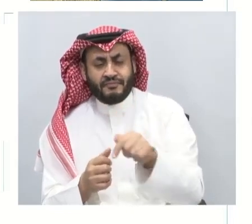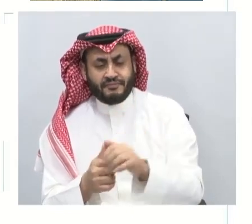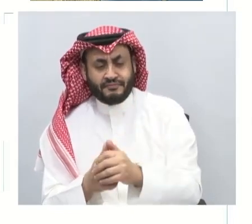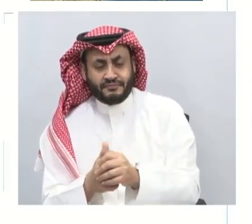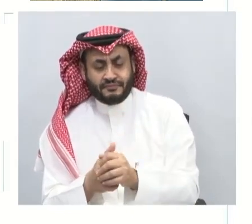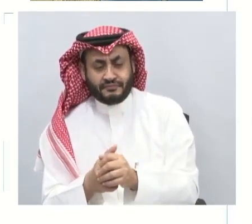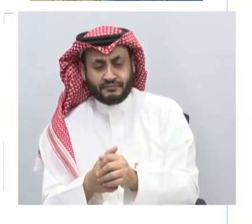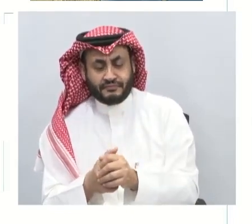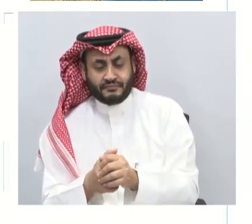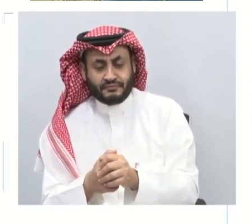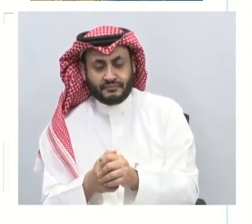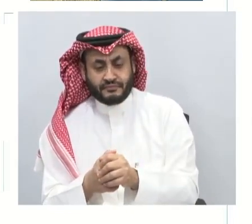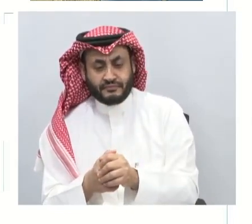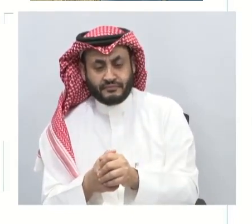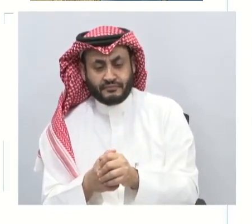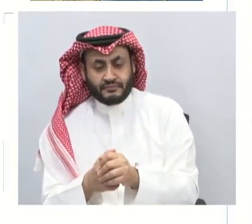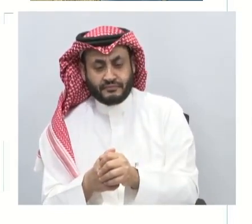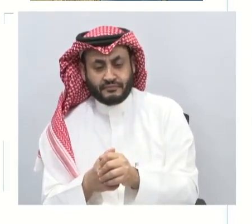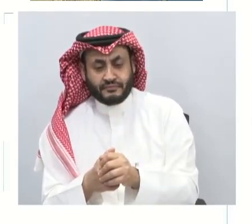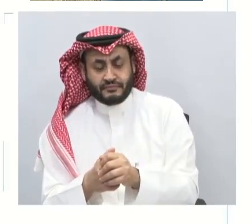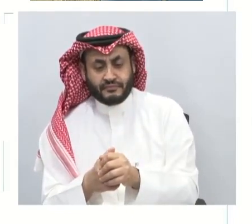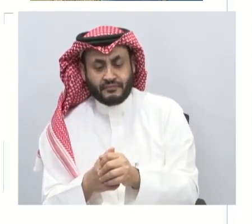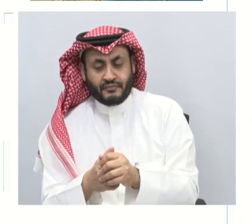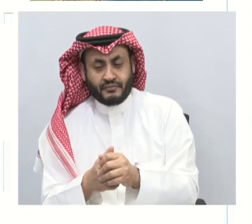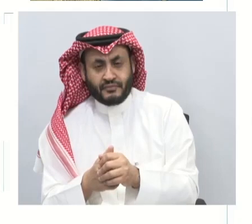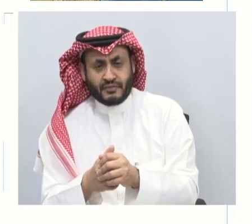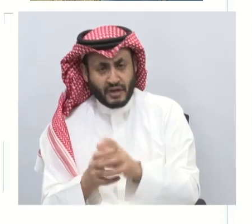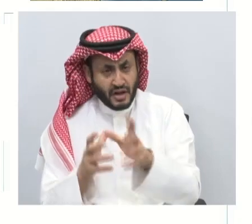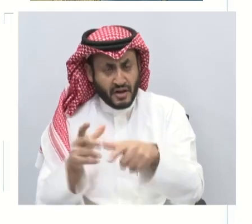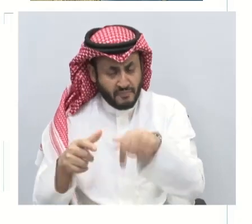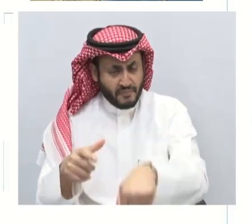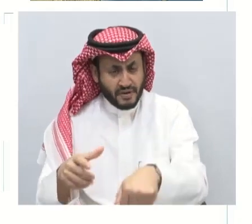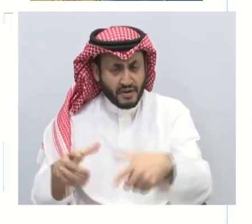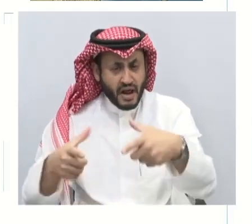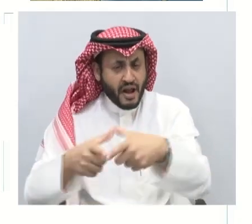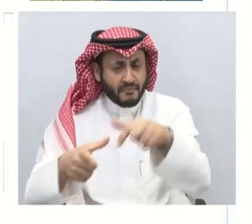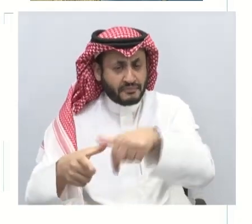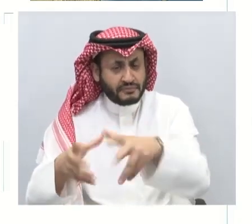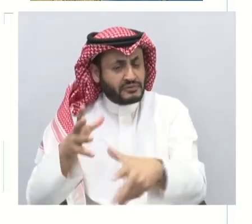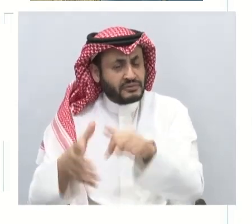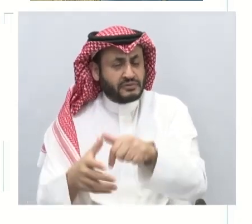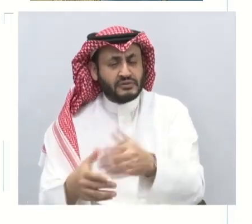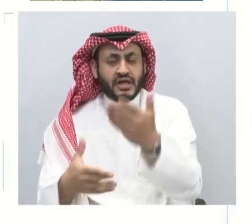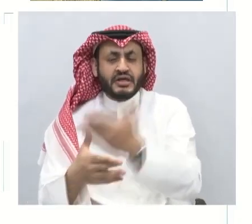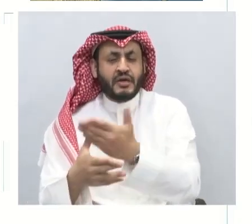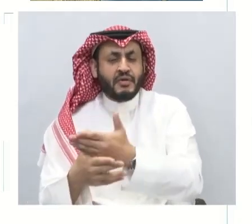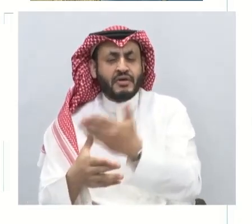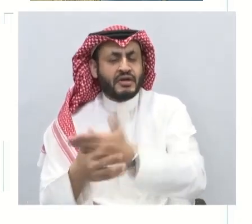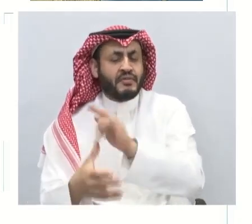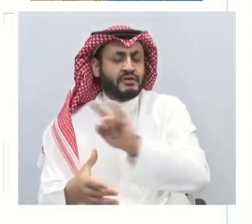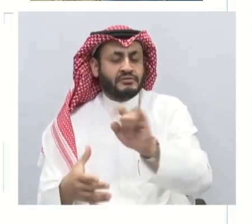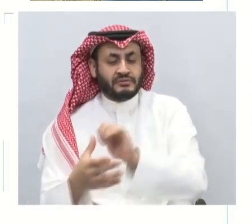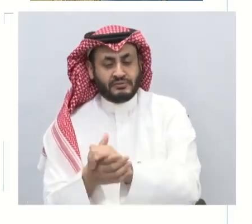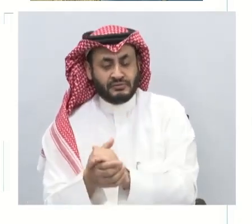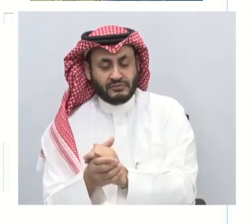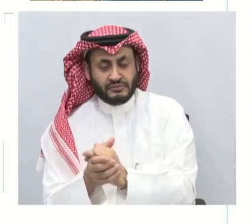weather report be about this, our city? You think that will be about our city? Why or why not? You can guess about